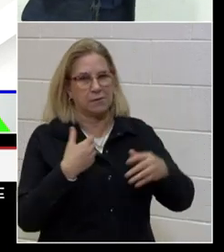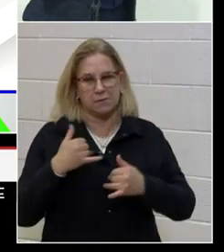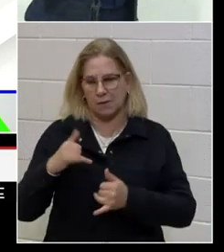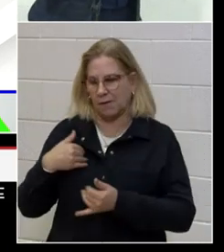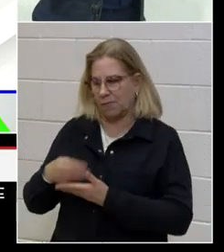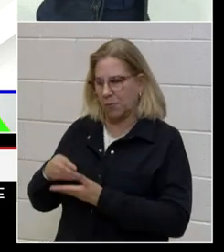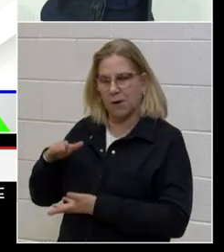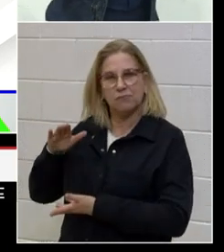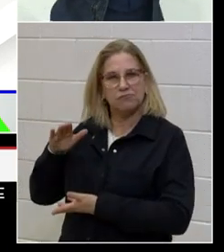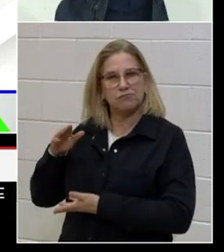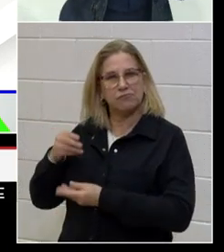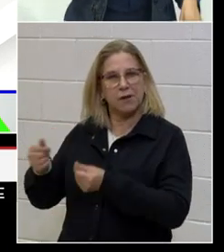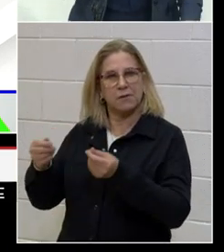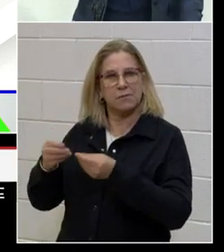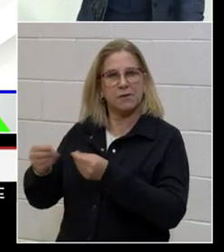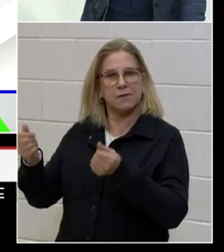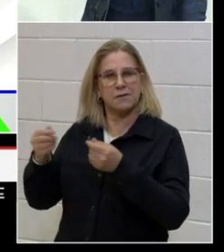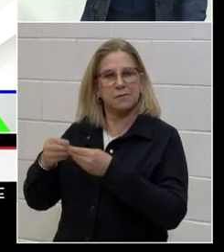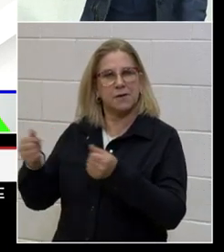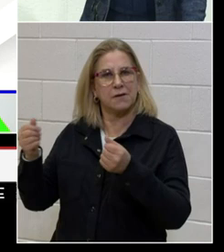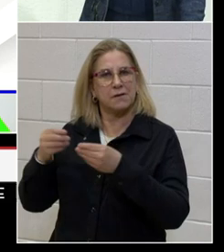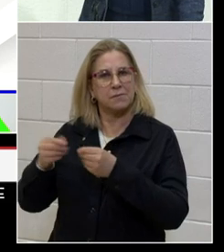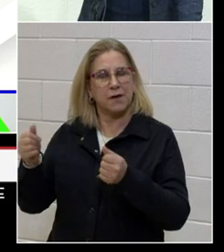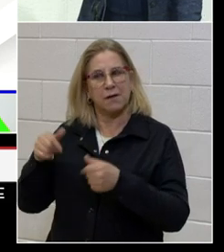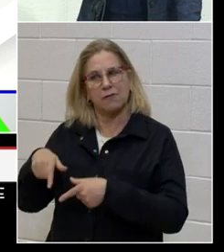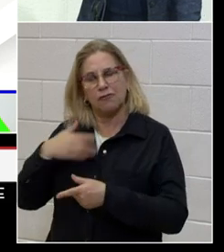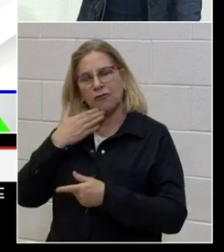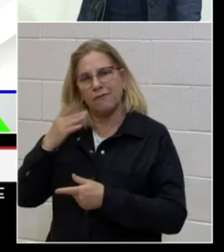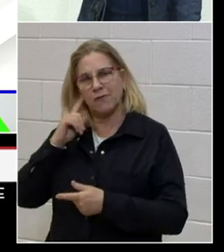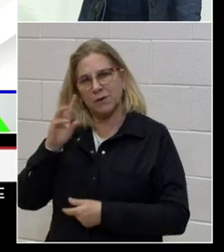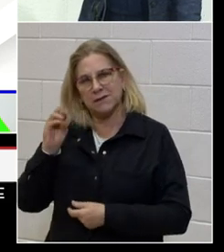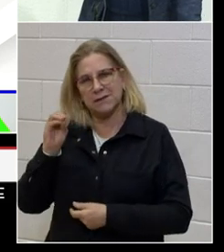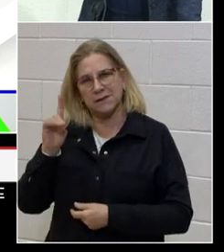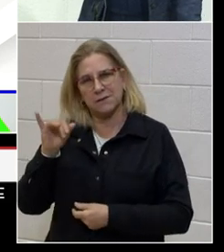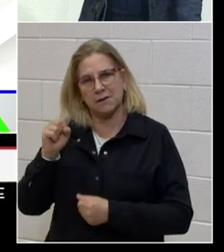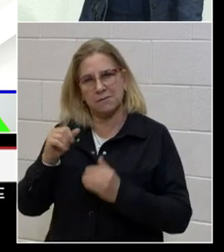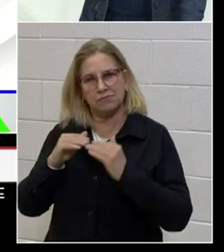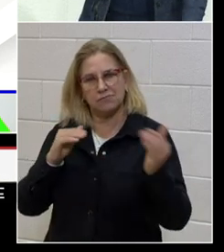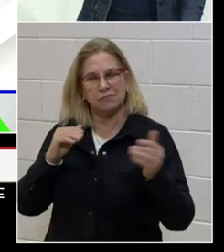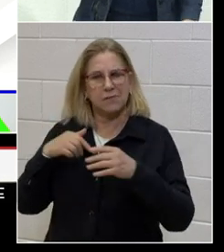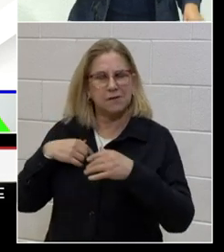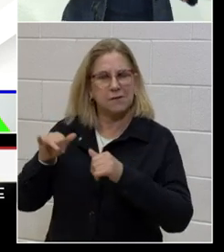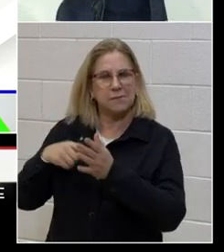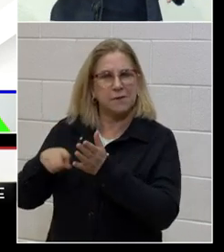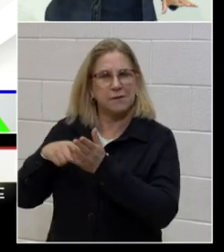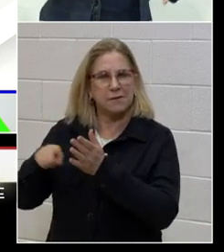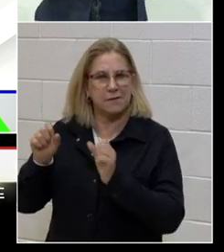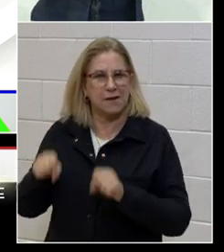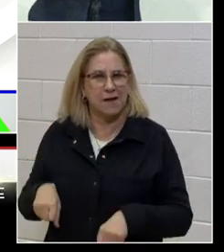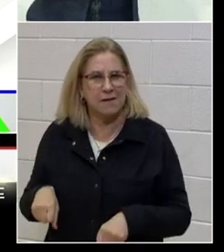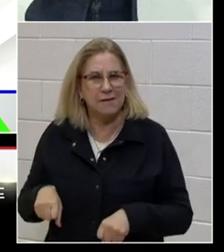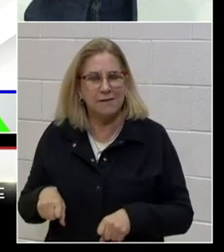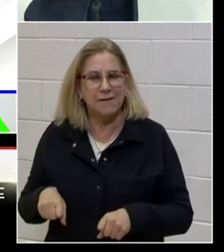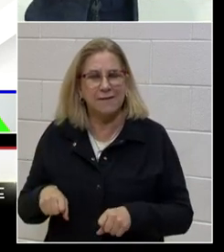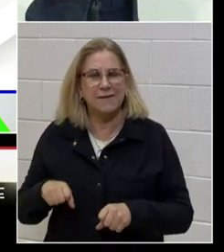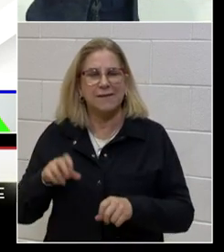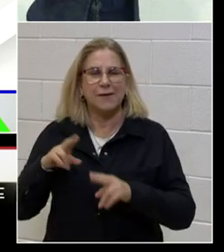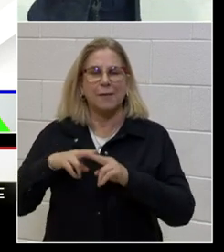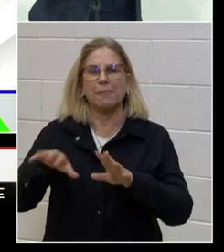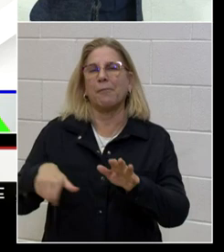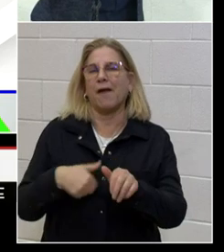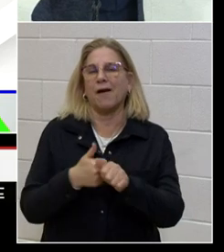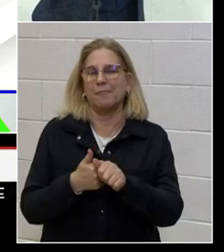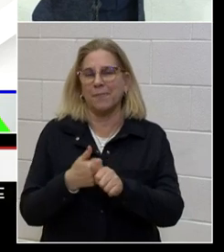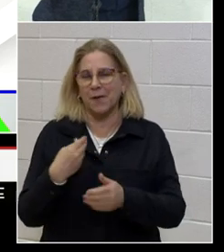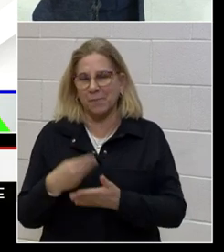it at 60 days, and we'll work towards that. We continue to have a robust pension and retiree